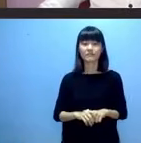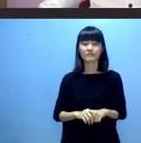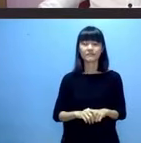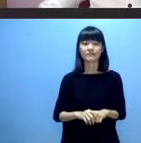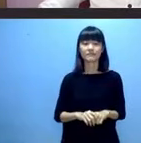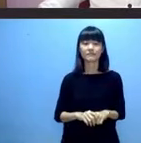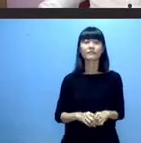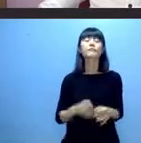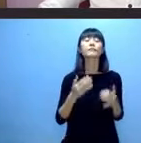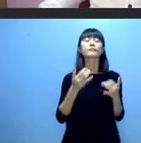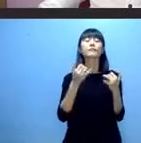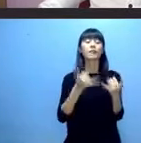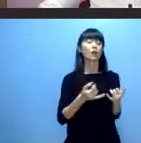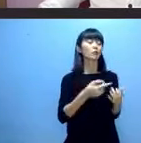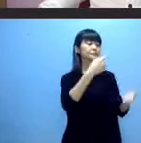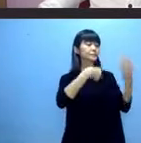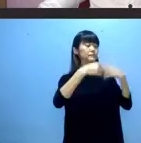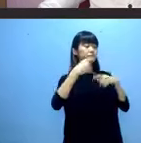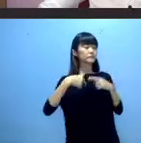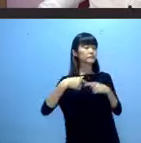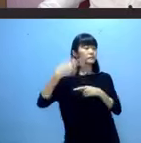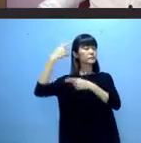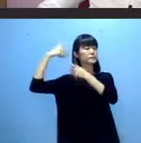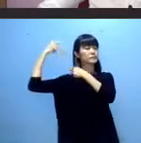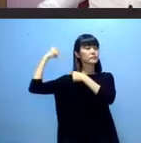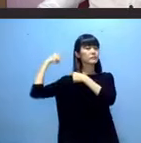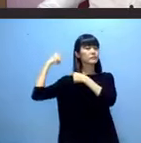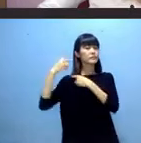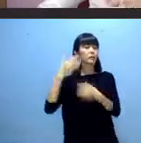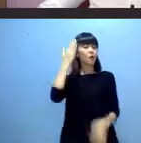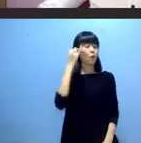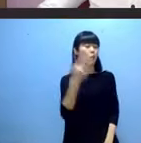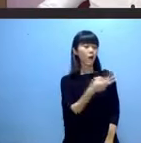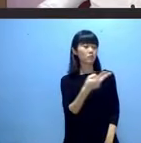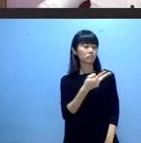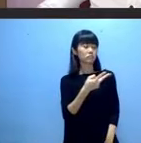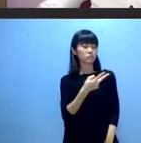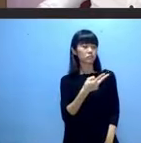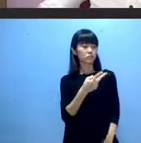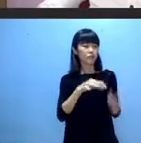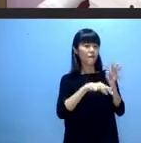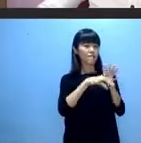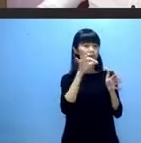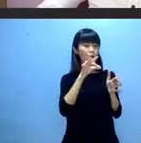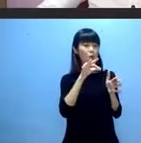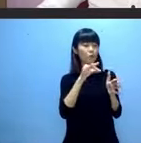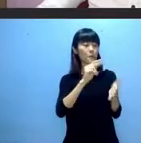back. Tell us why you and Ryan found so much purpose doing this.